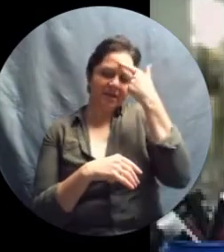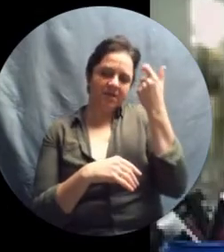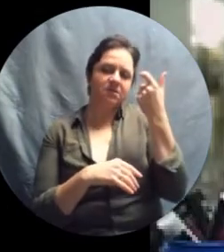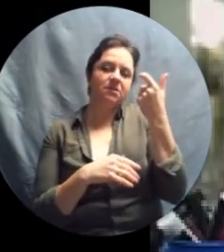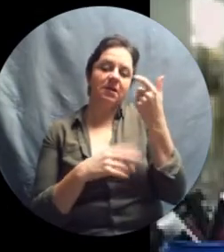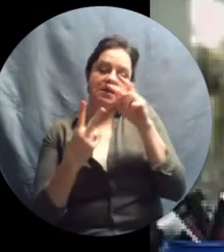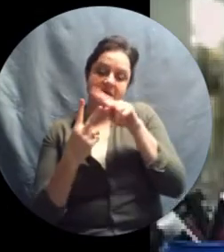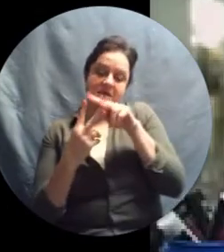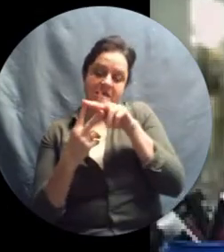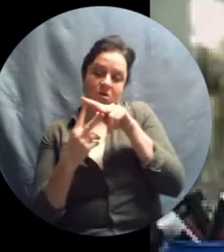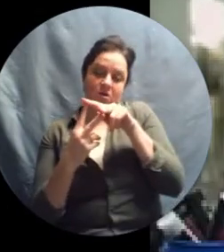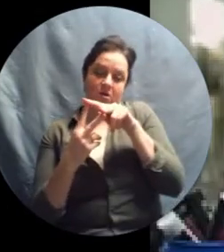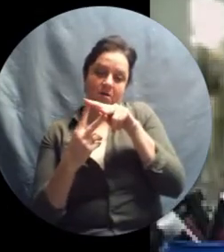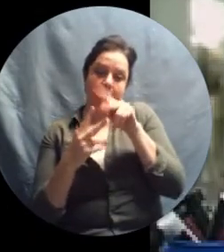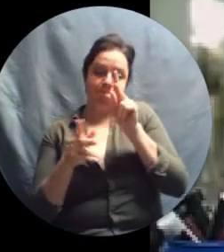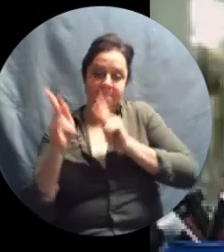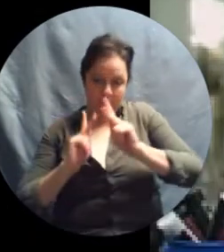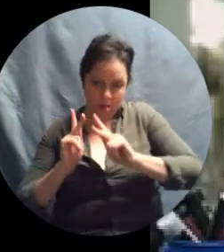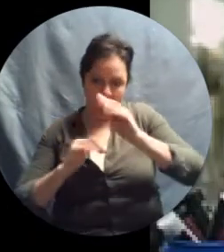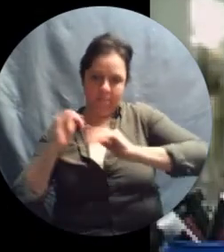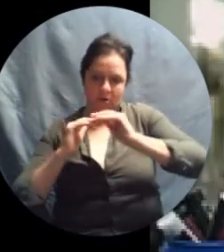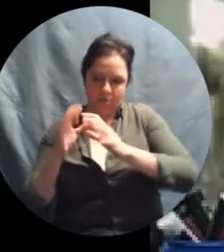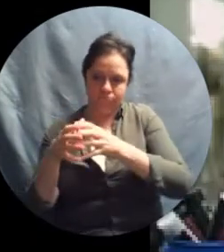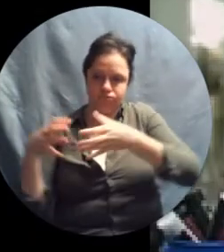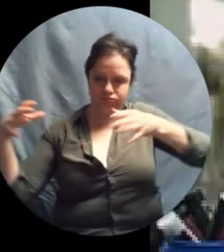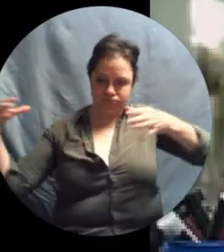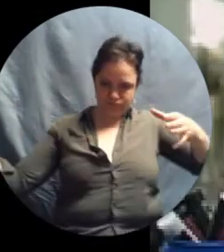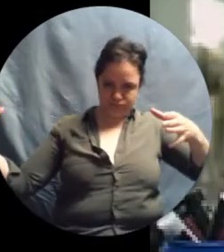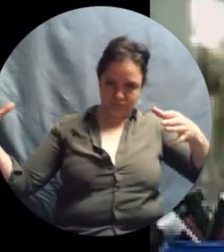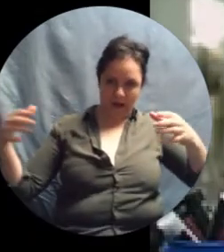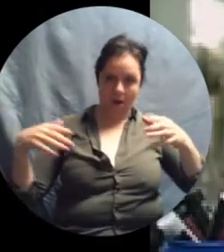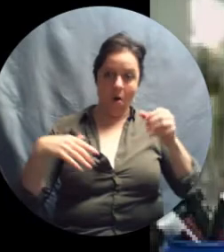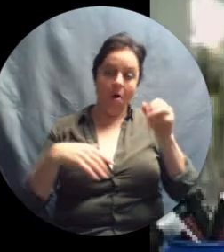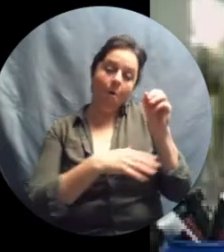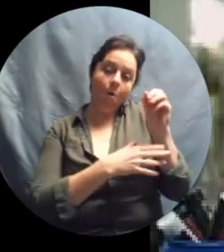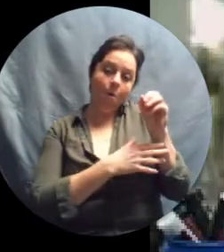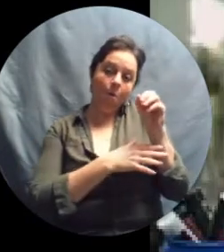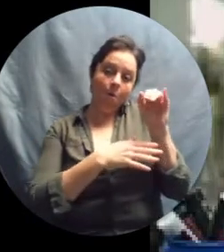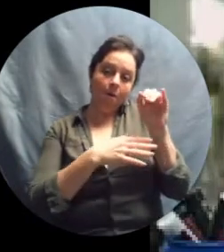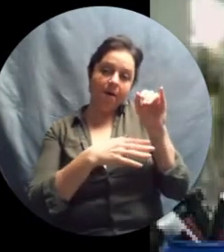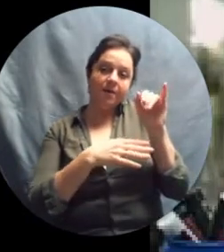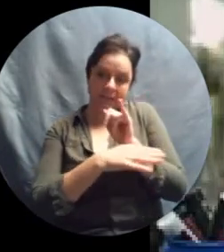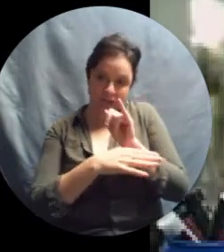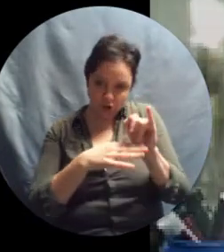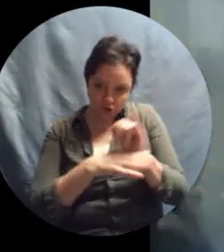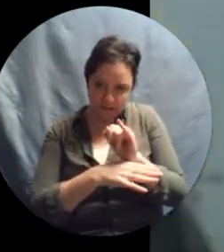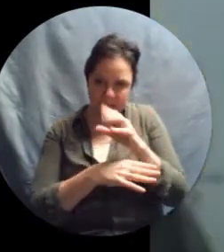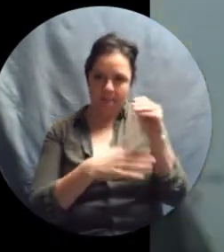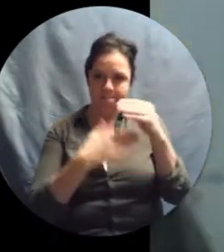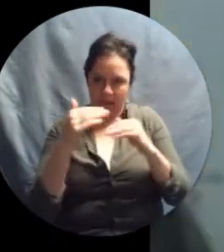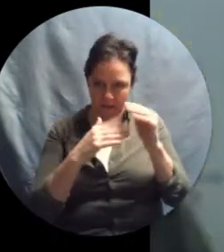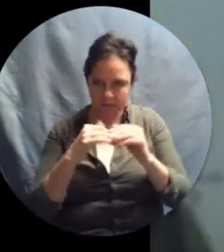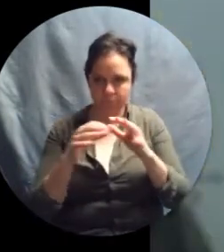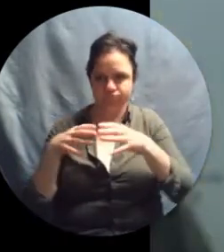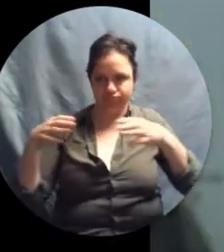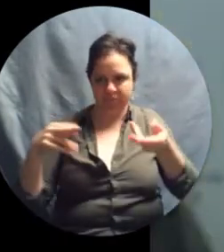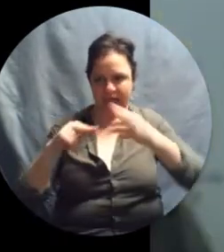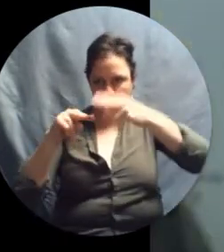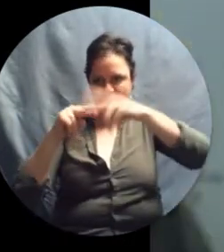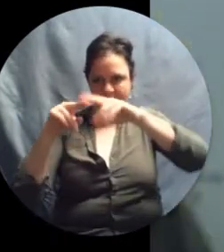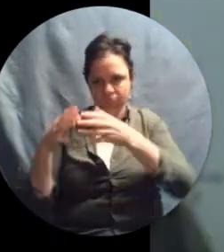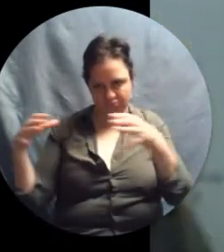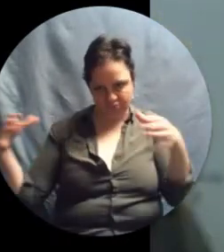either expansion by humans or industrialization or something along those lines. So